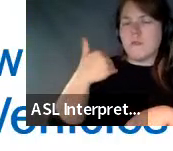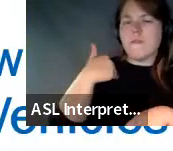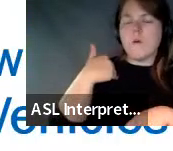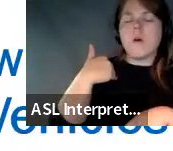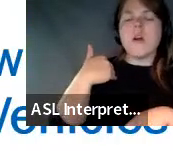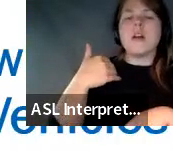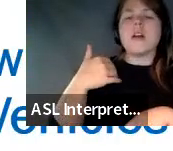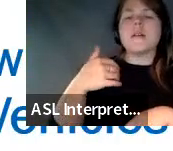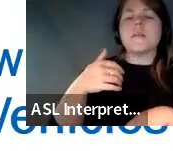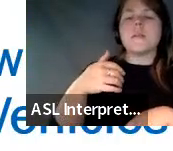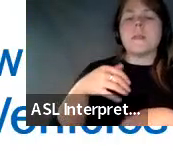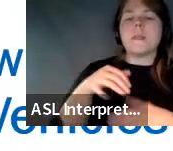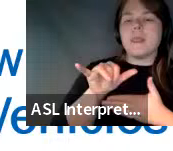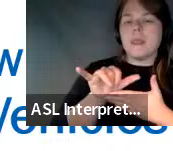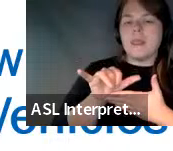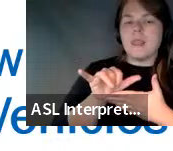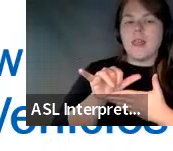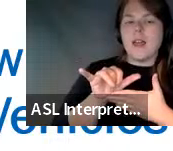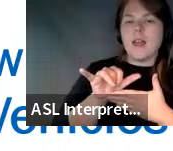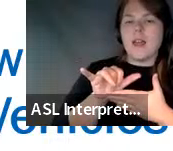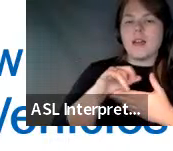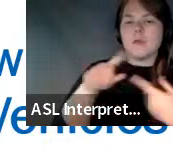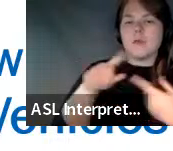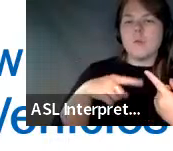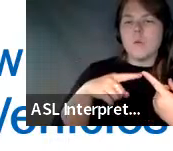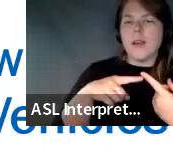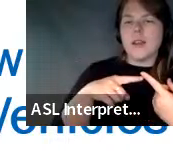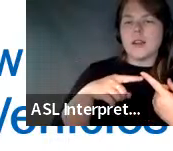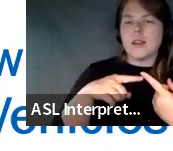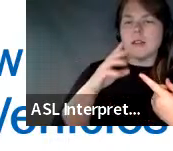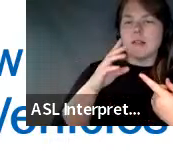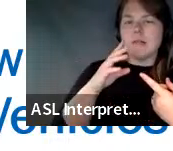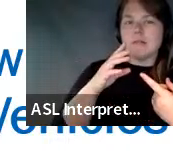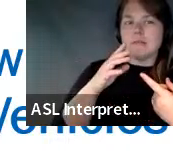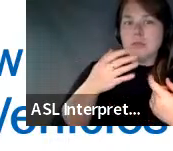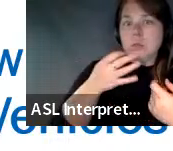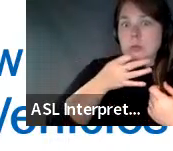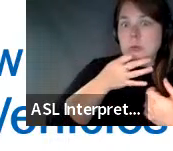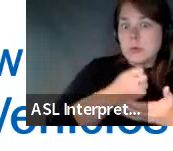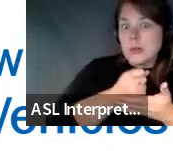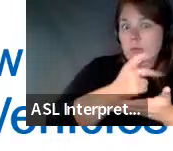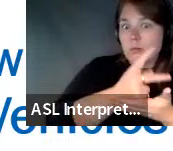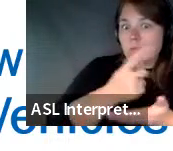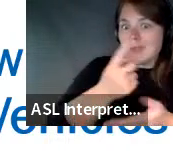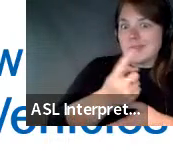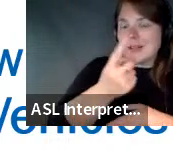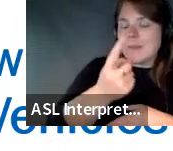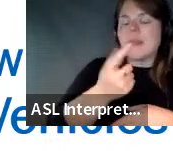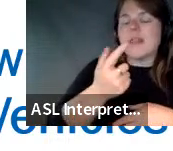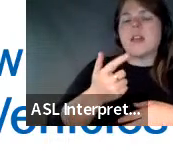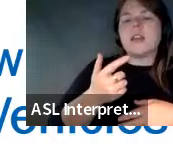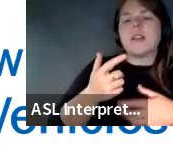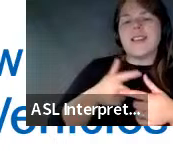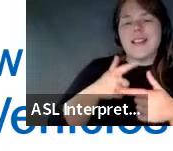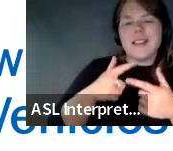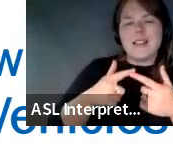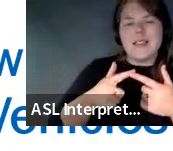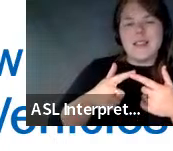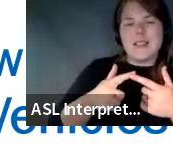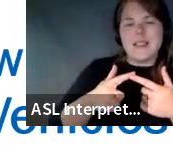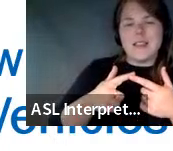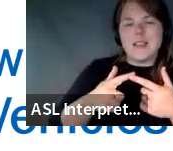that when we're about to approve something, we gain someone who